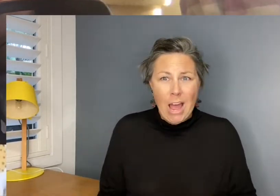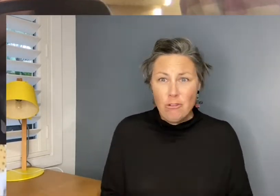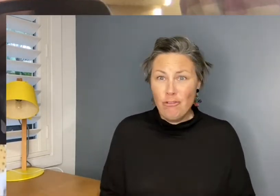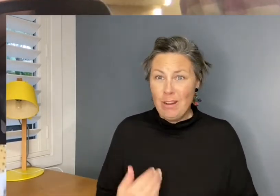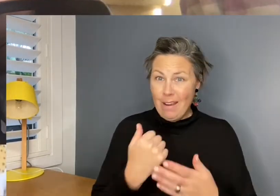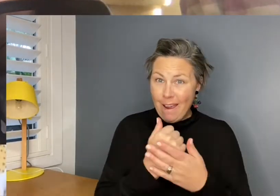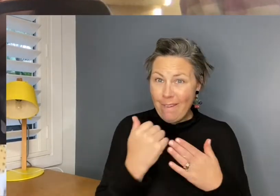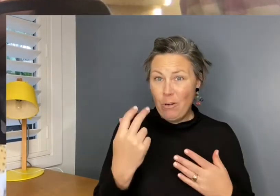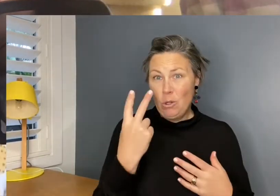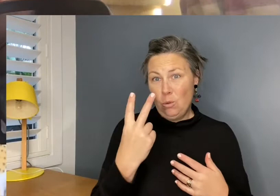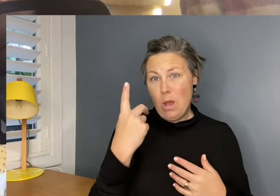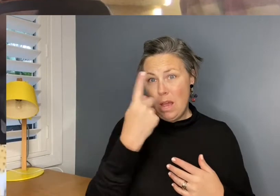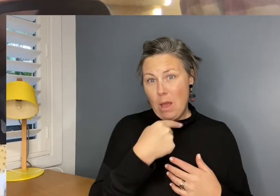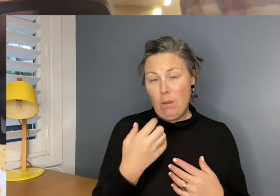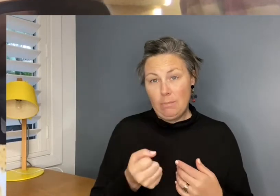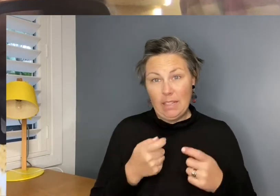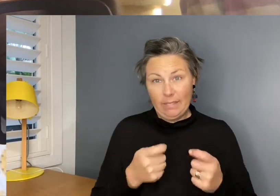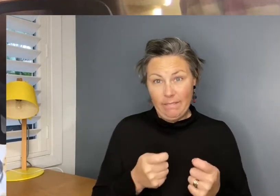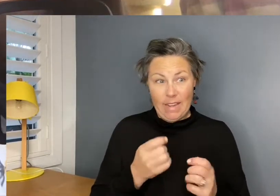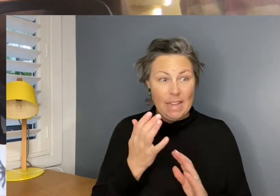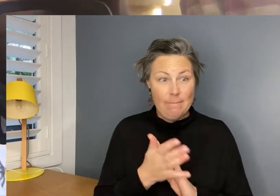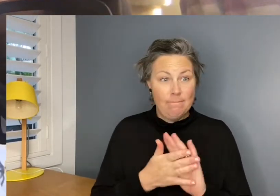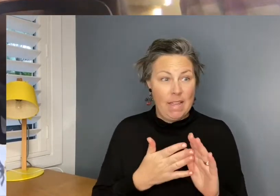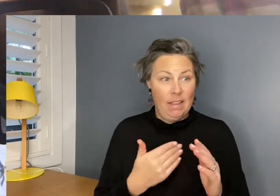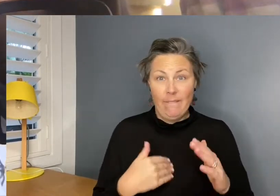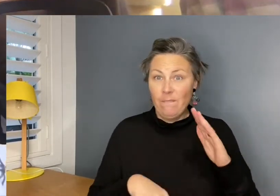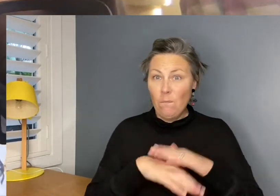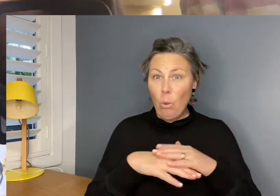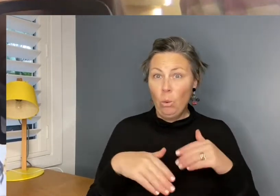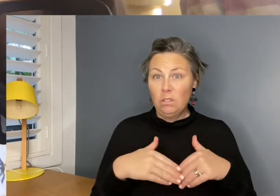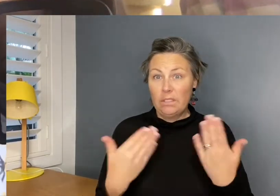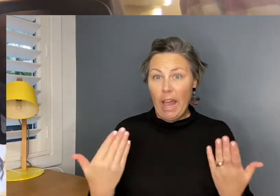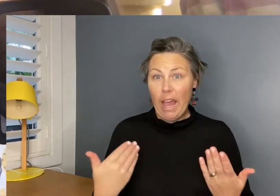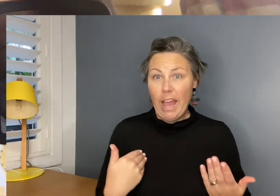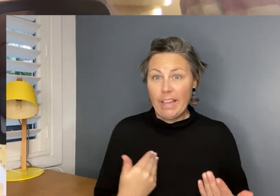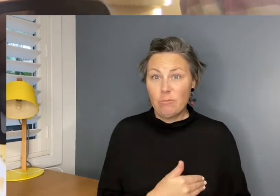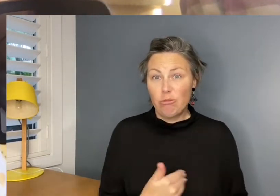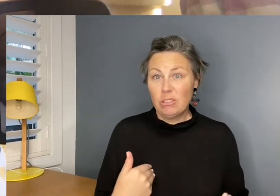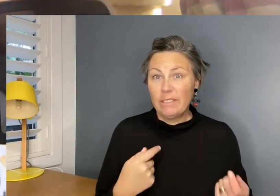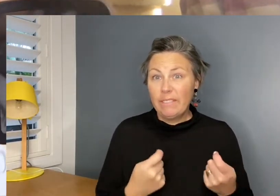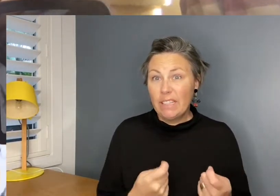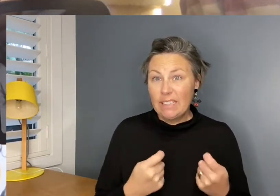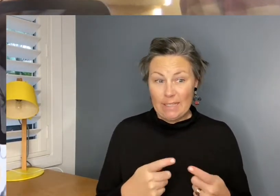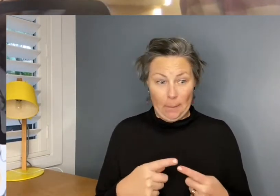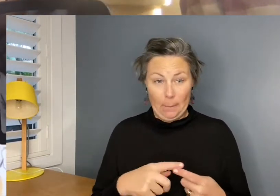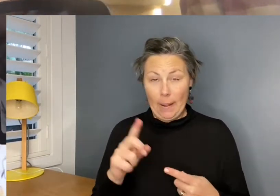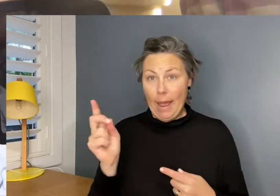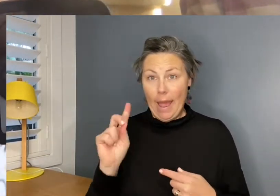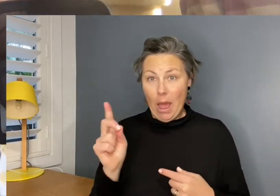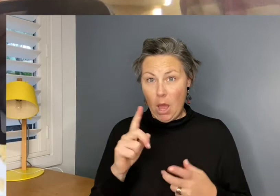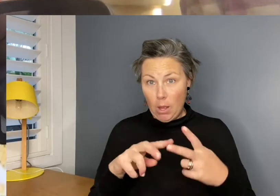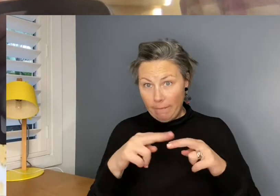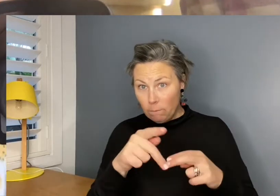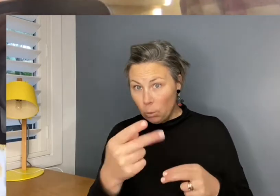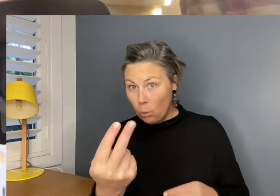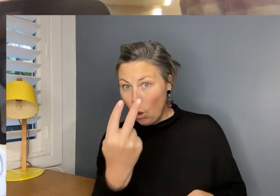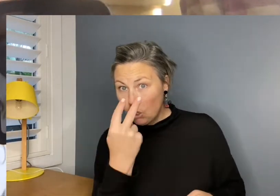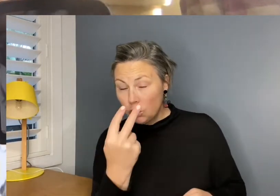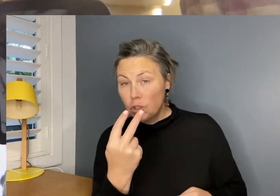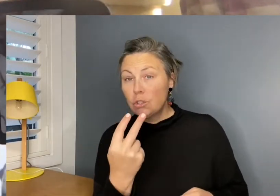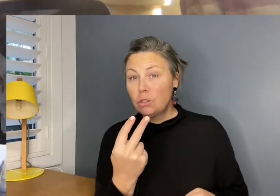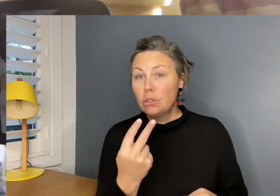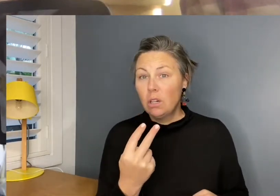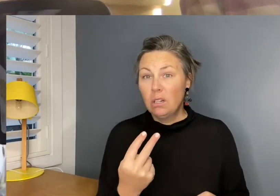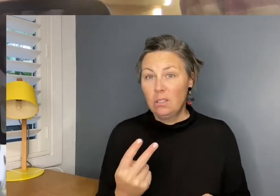every 2 hours. So that's basically my whole day taken it up with him attached to me, or Yeah. like I am right now, if you happen to be